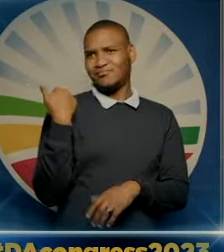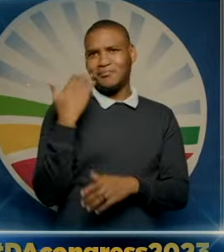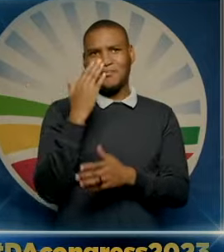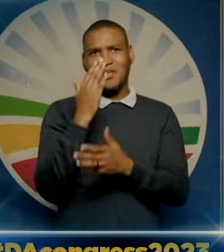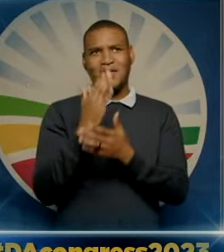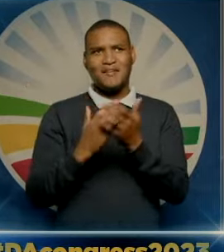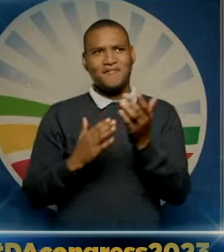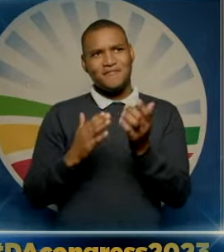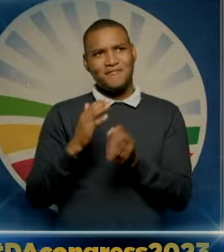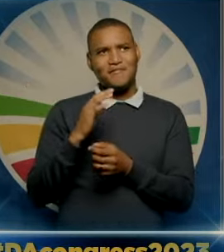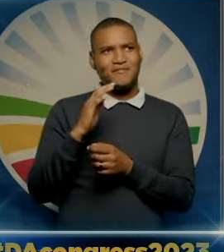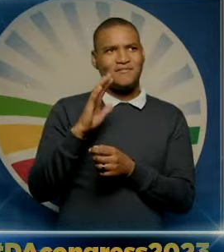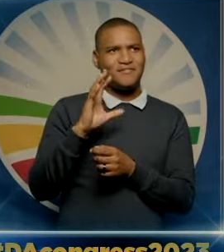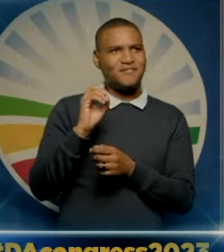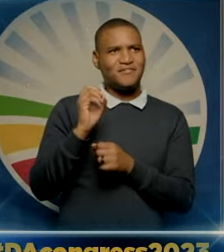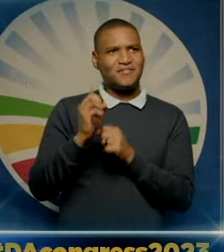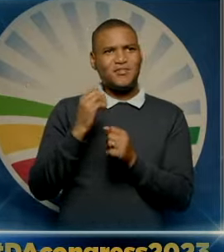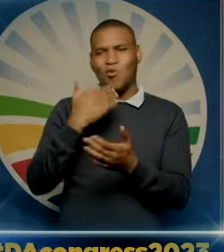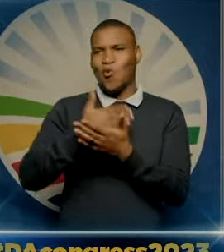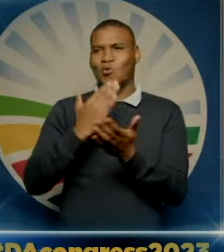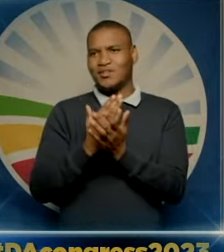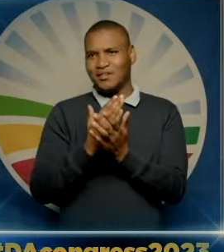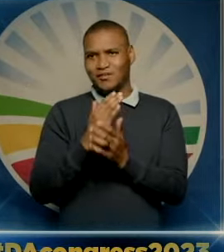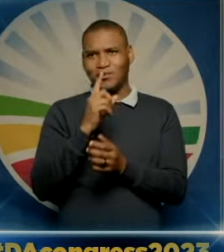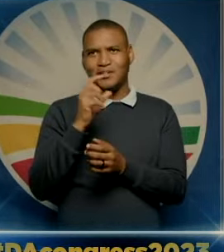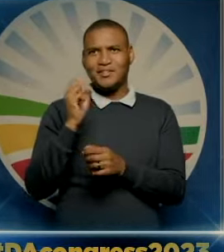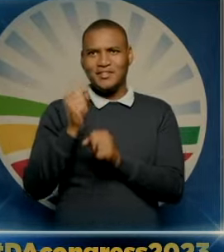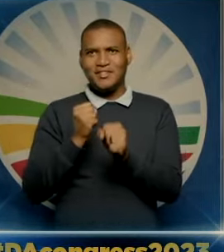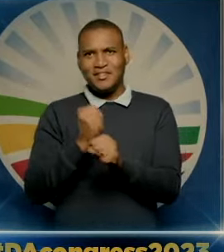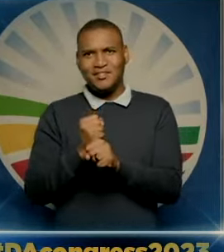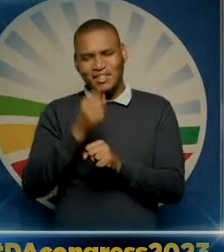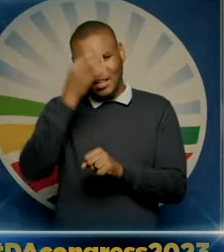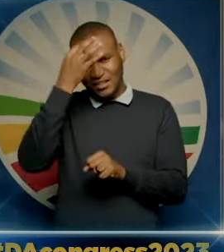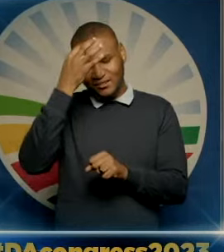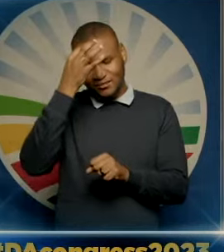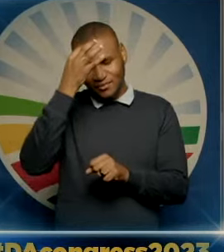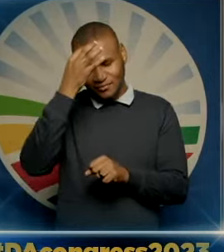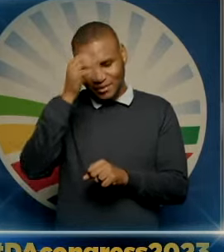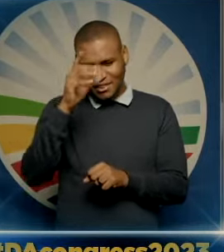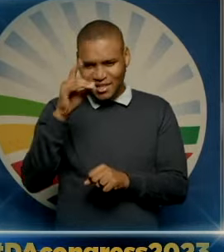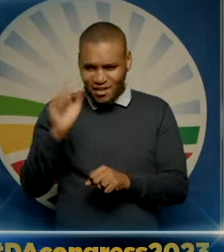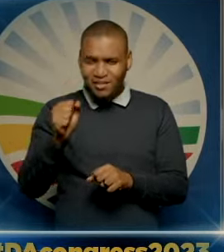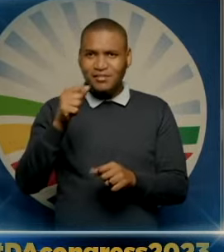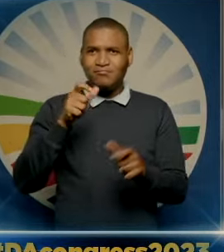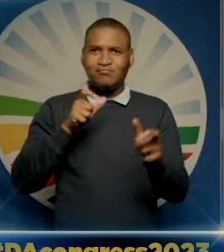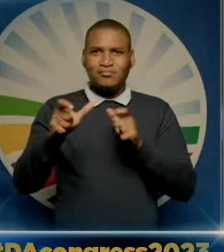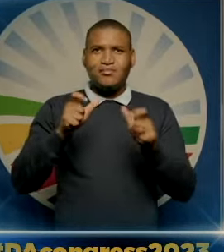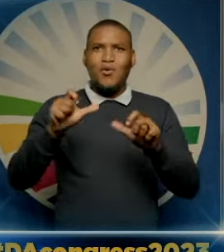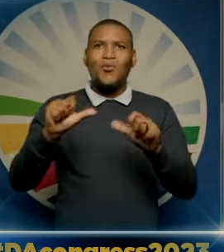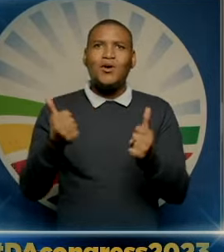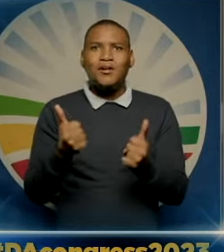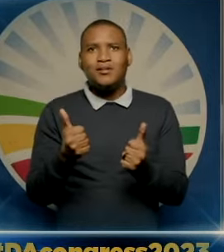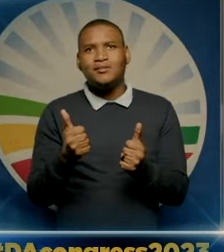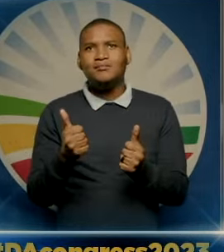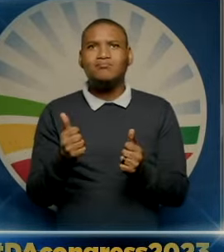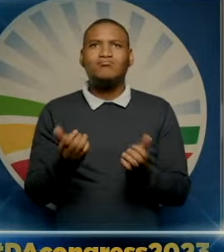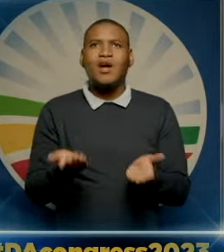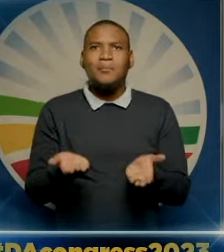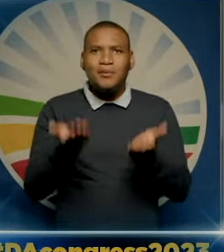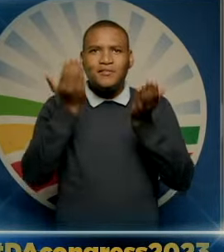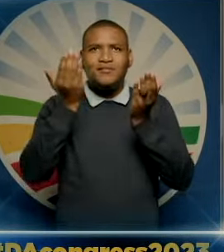has got down to business and governed well. It has been a story of delivery to the people for upliftment, benefit